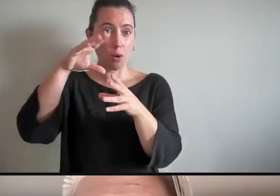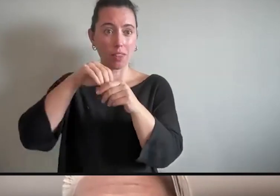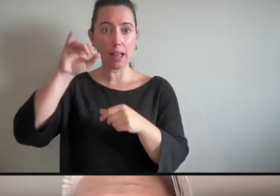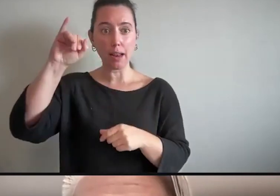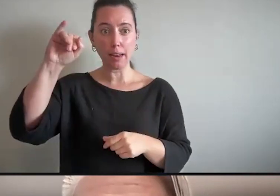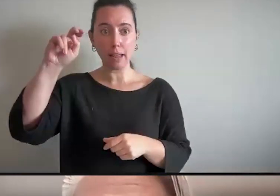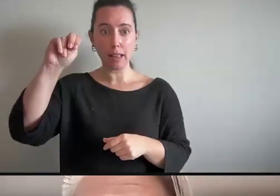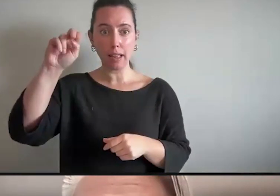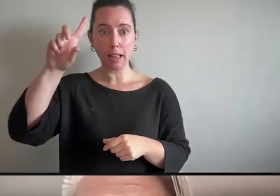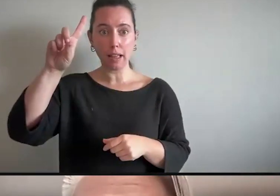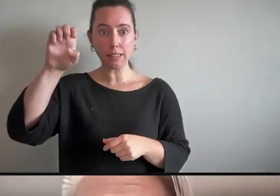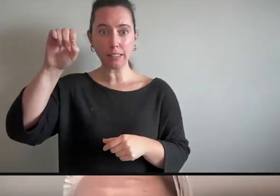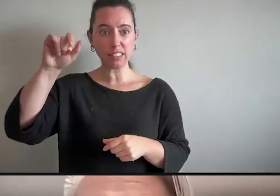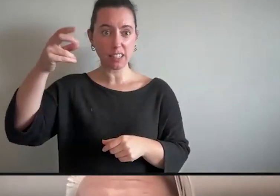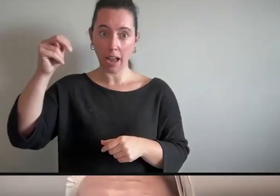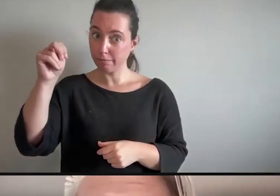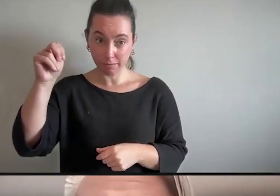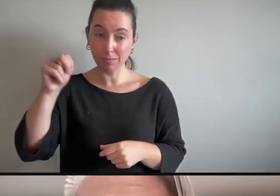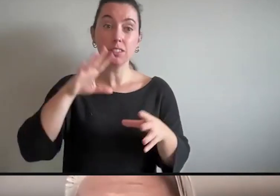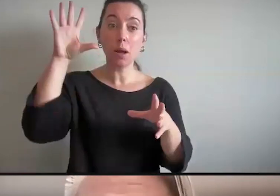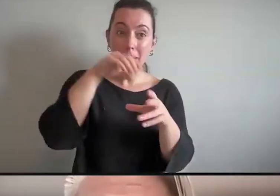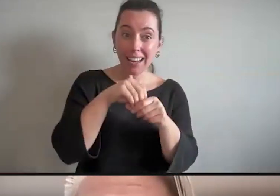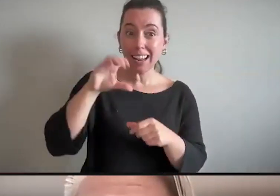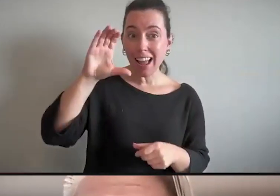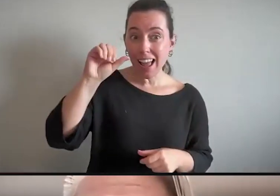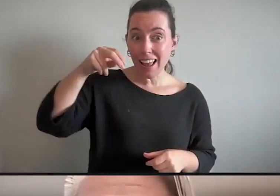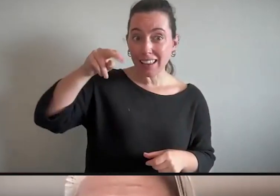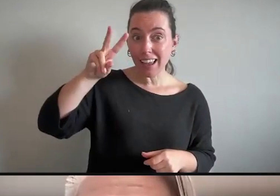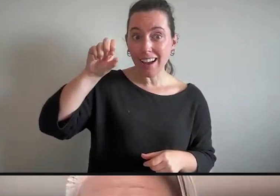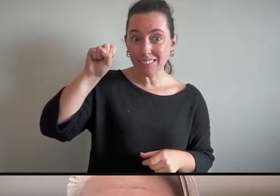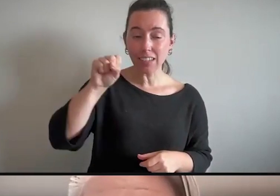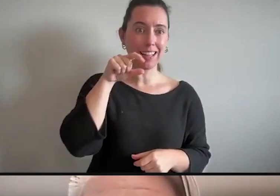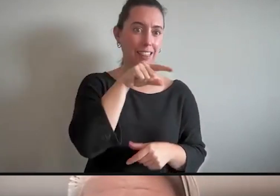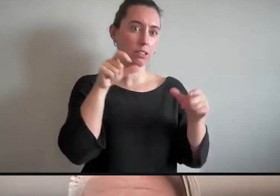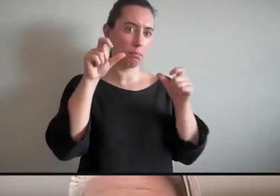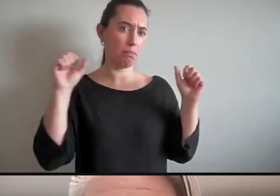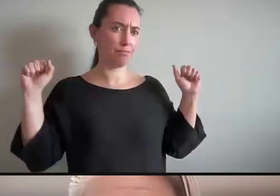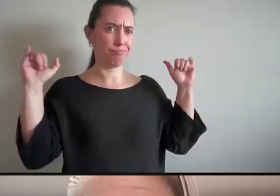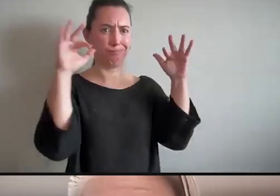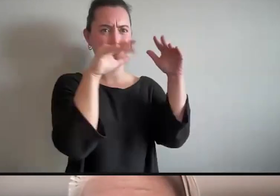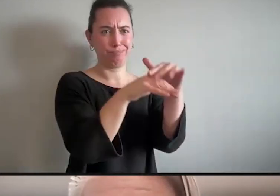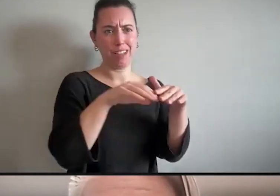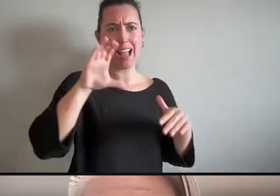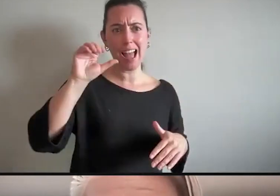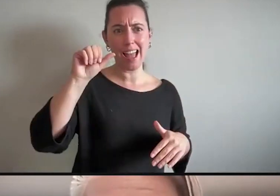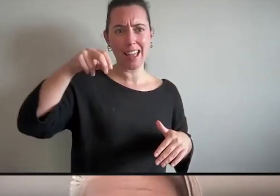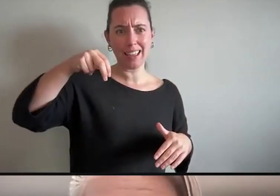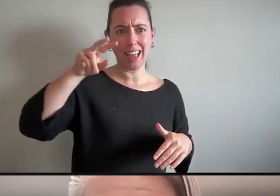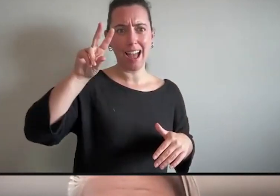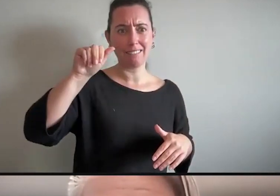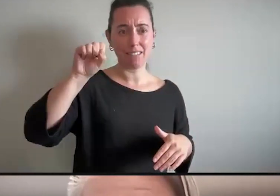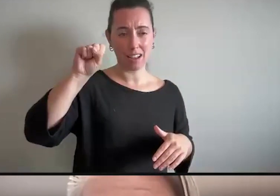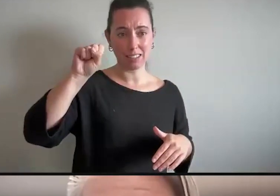Canvas. Canvas is the tool for most people to create documents and brochures today, right? So I think we've